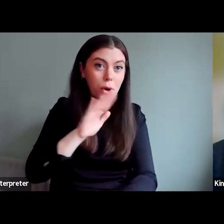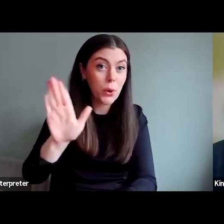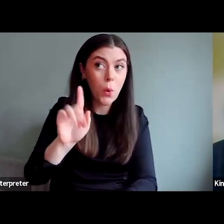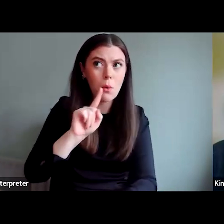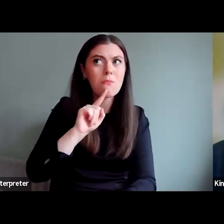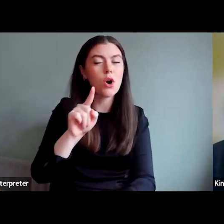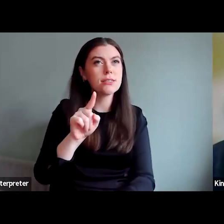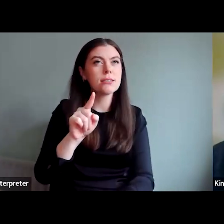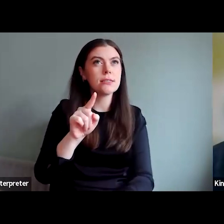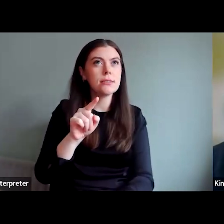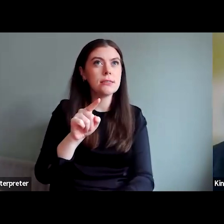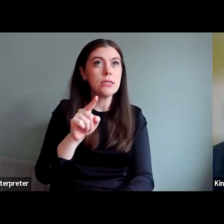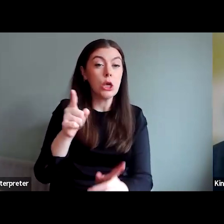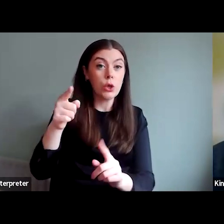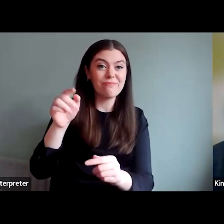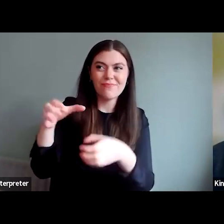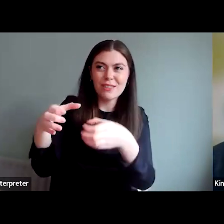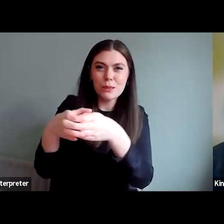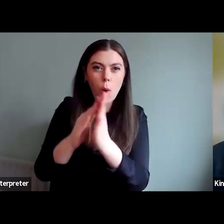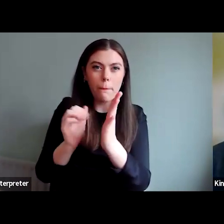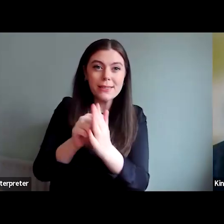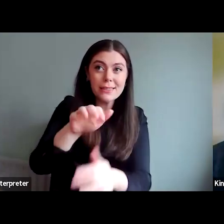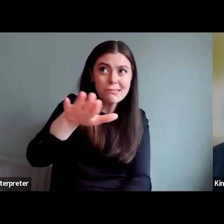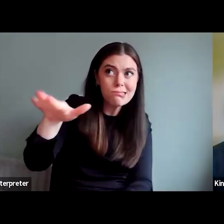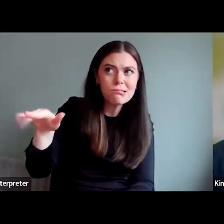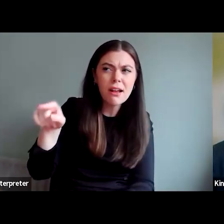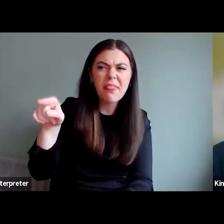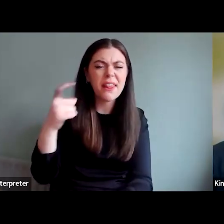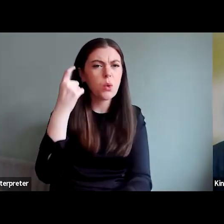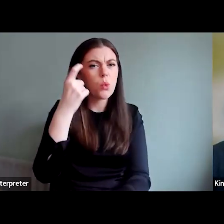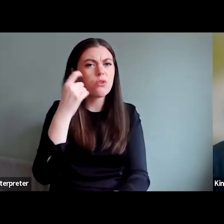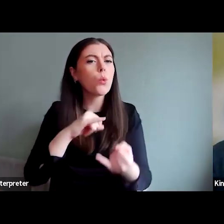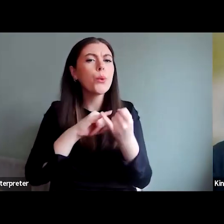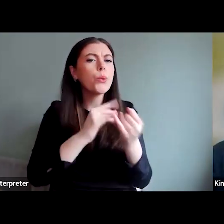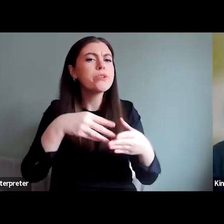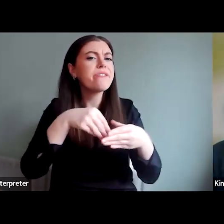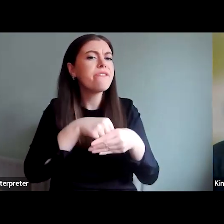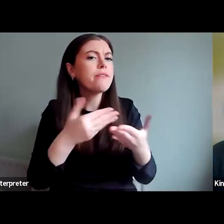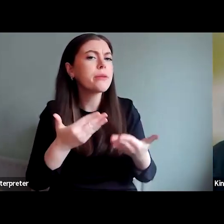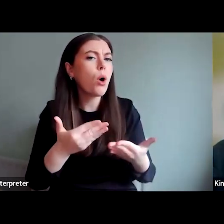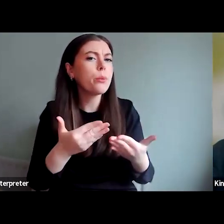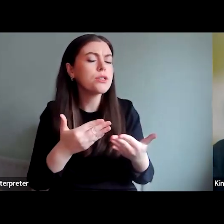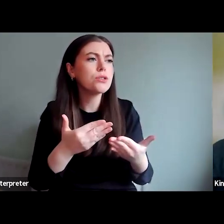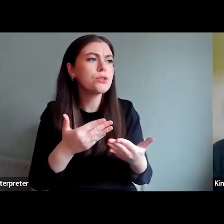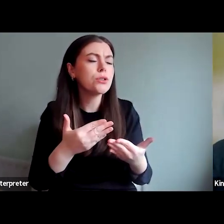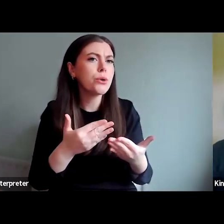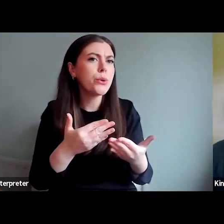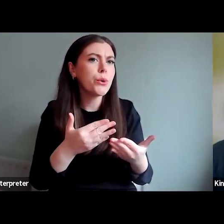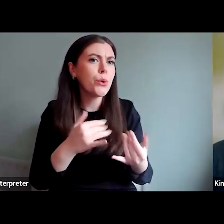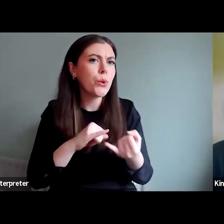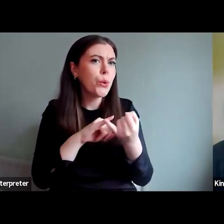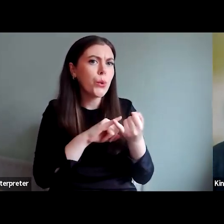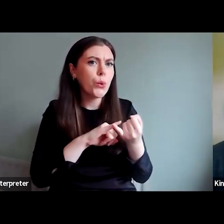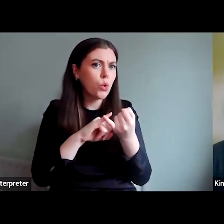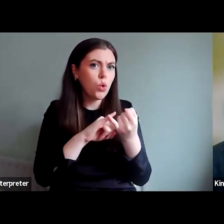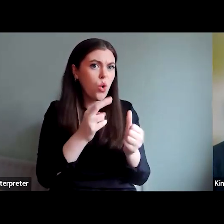think when we went to the smaller business, they were kind of asking, well, who's in there, or who are we going to, who